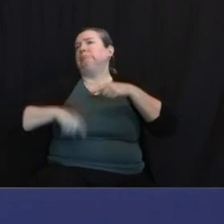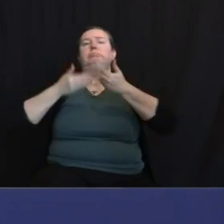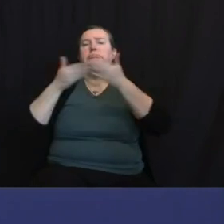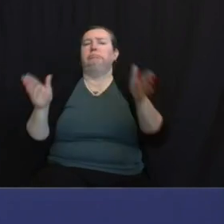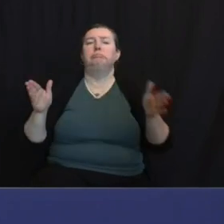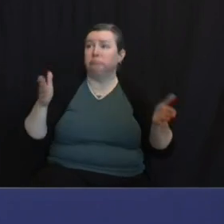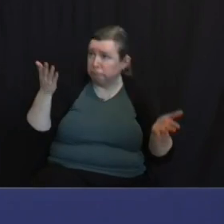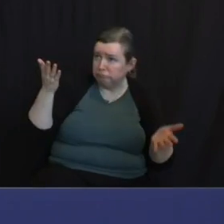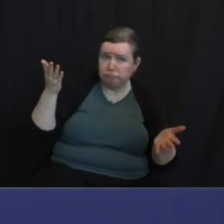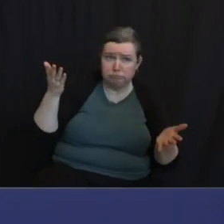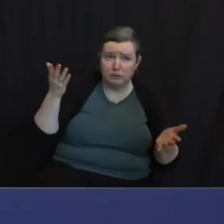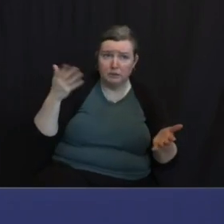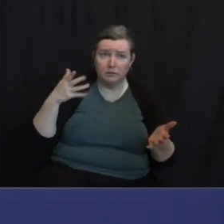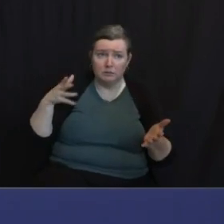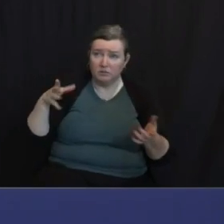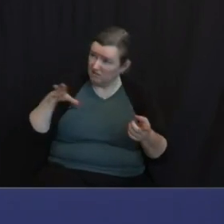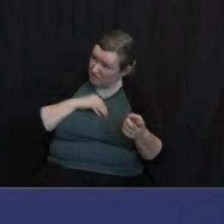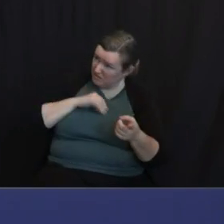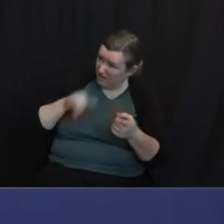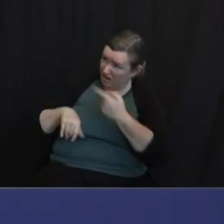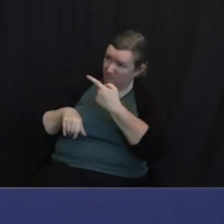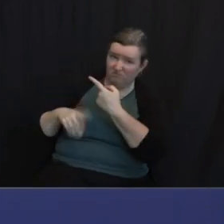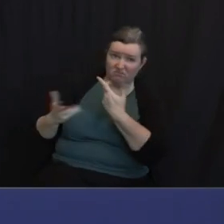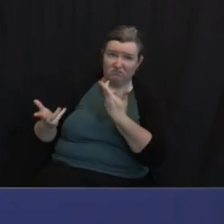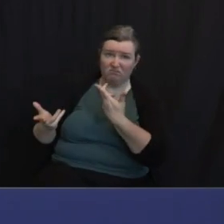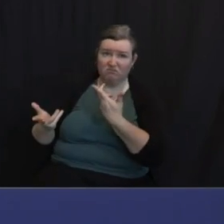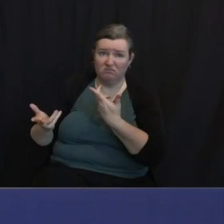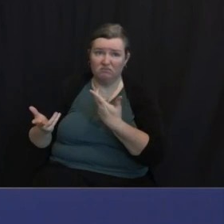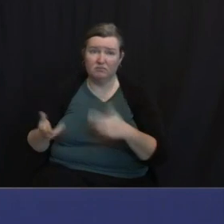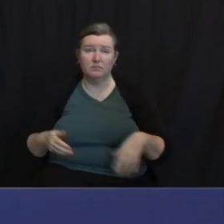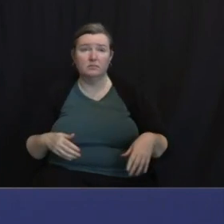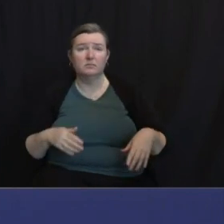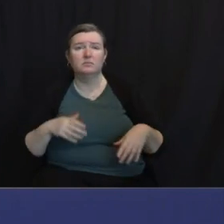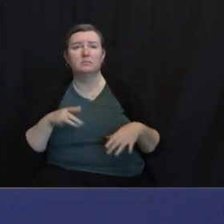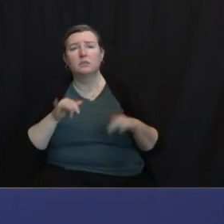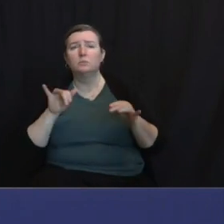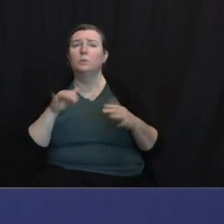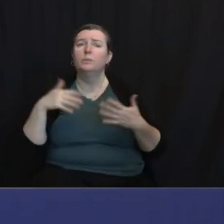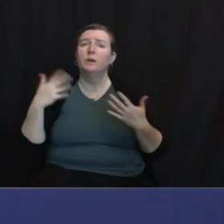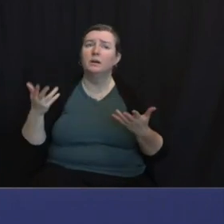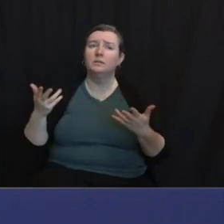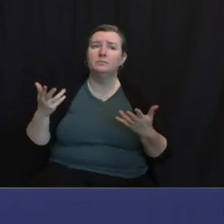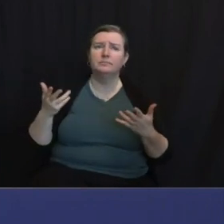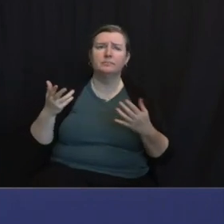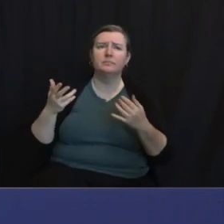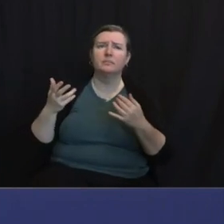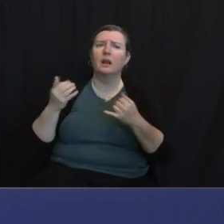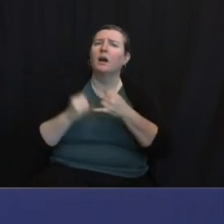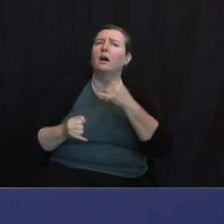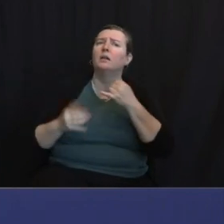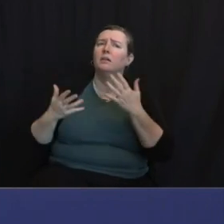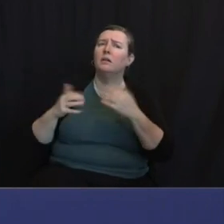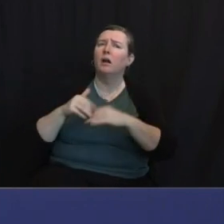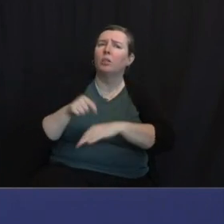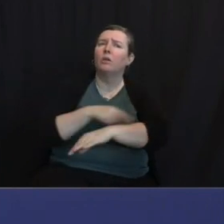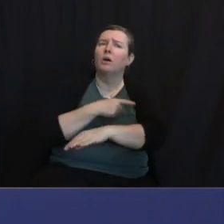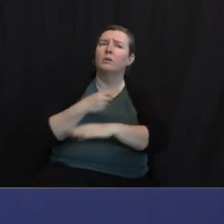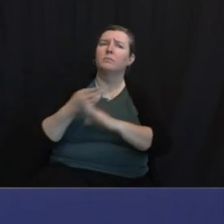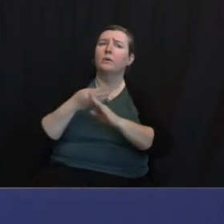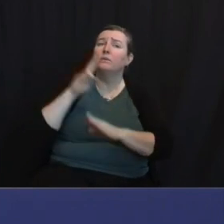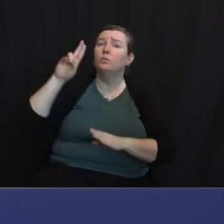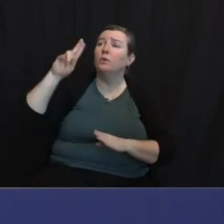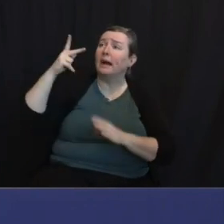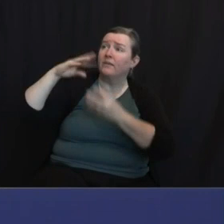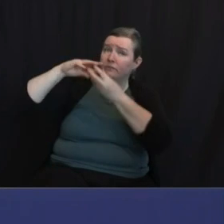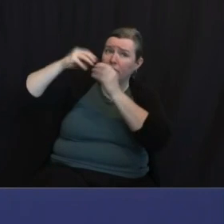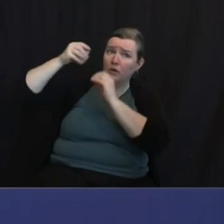the NAACP regarding the Cannabis Regulatory Commission and possibly Last question, changing? please. And how long will it be before the UK variant becomes the dominant